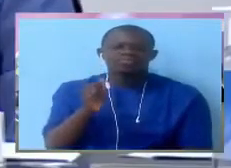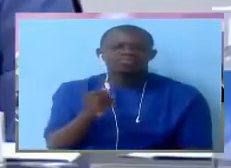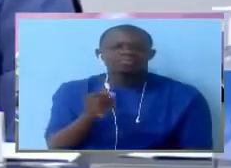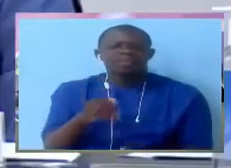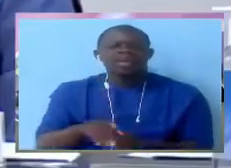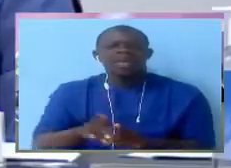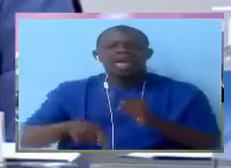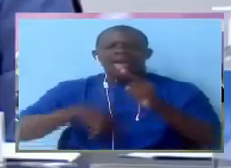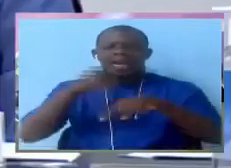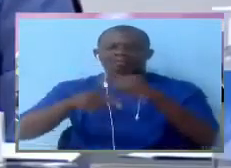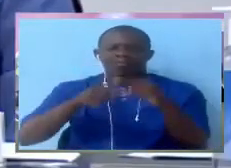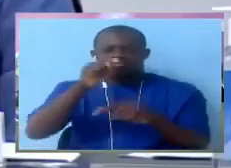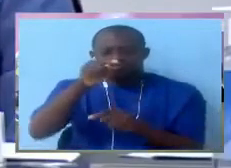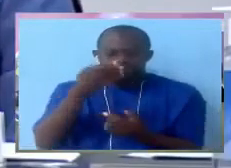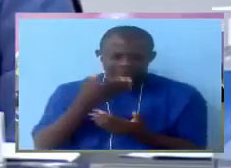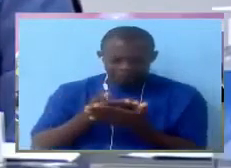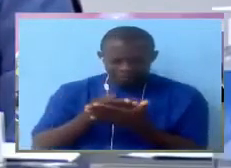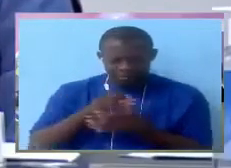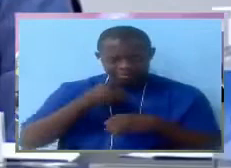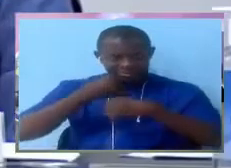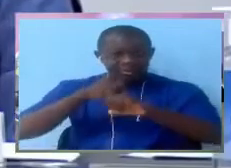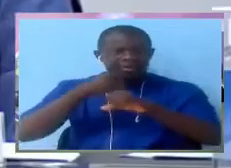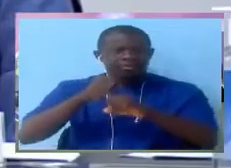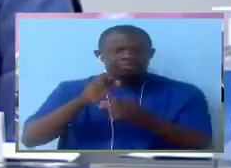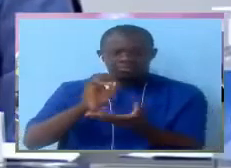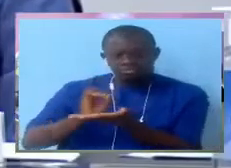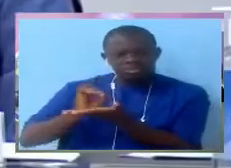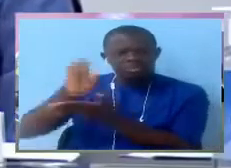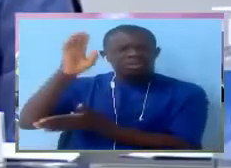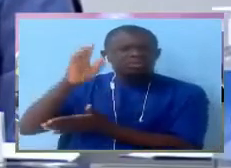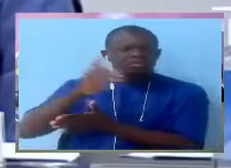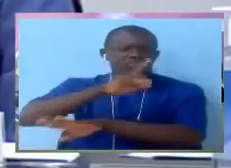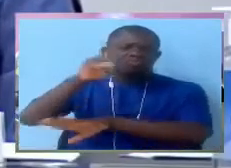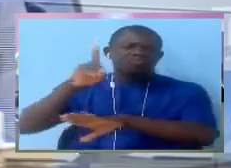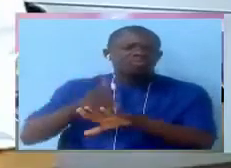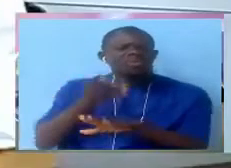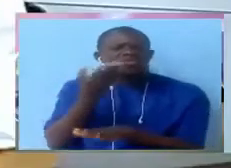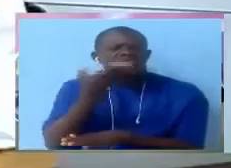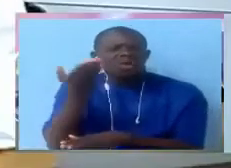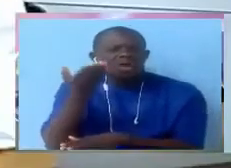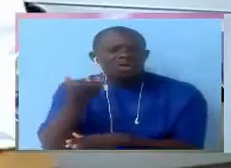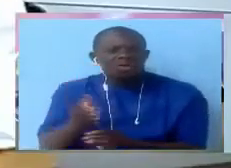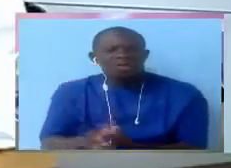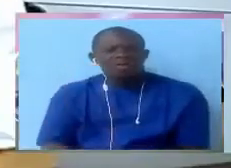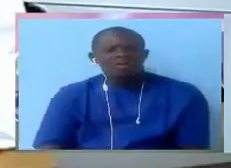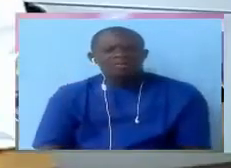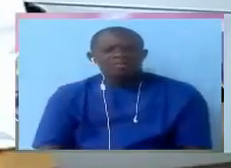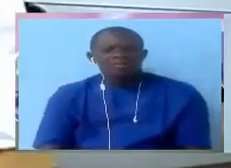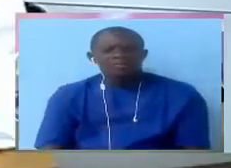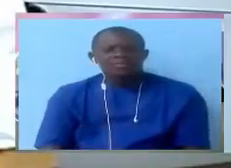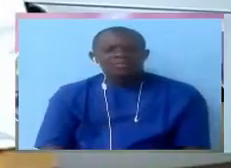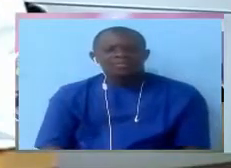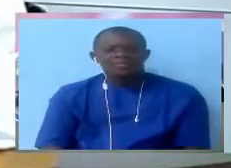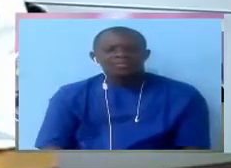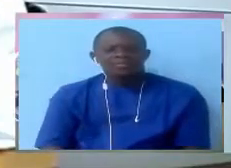after completing the training, where were you deployed? Bi nga matale jang bobu nak fan lañ la ebal pour nga liggey fa?